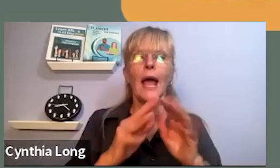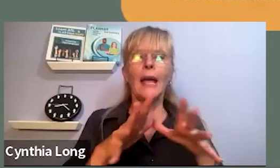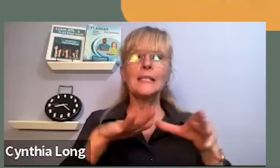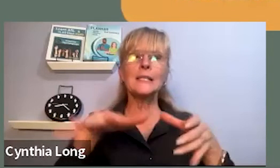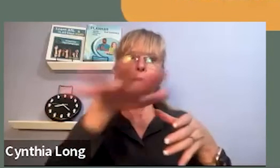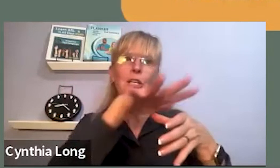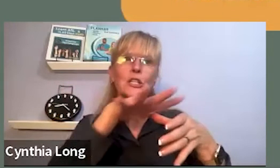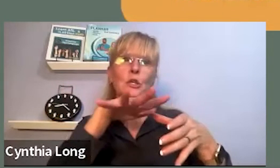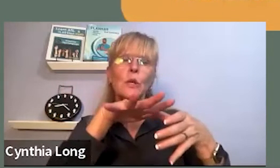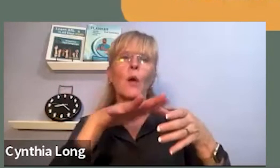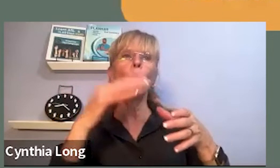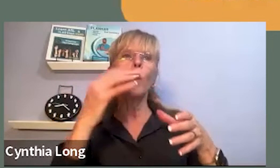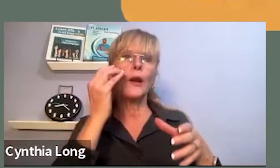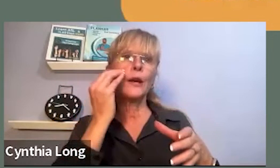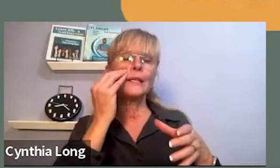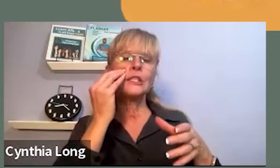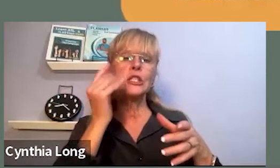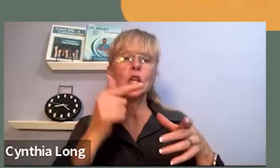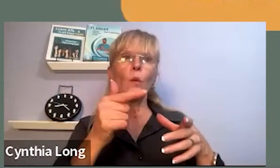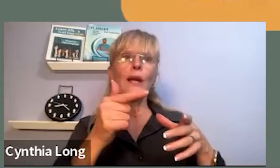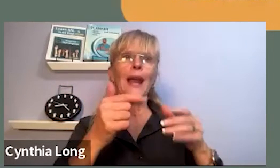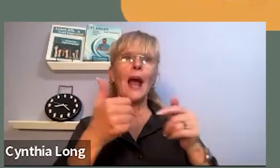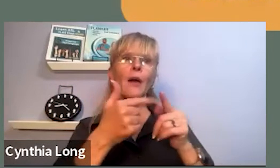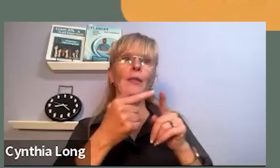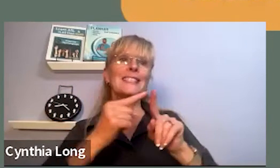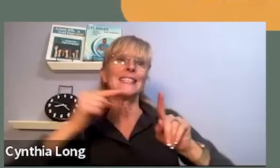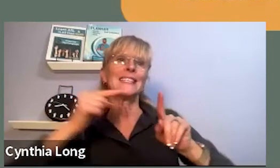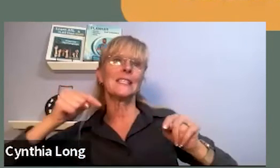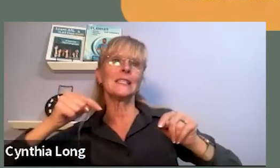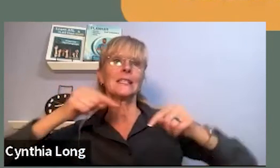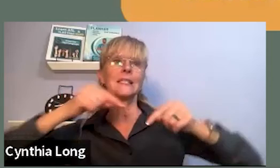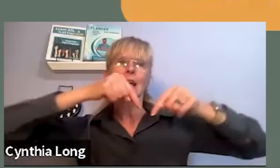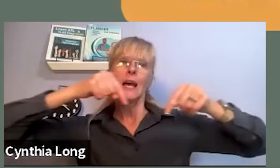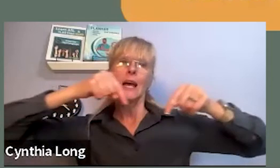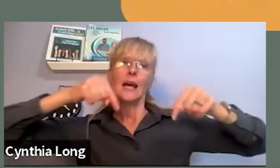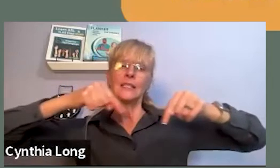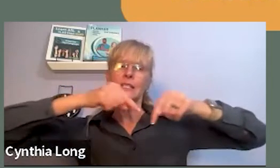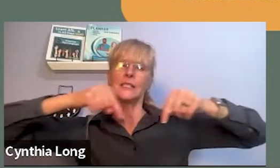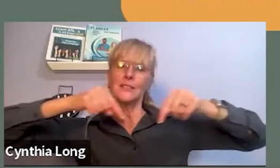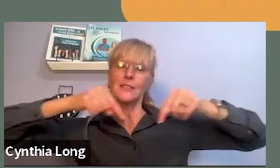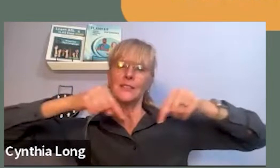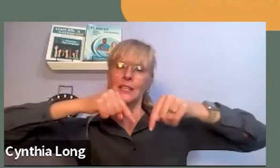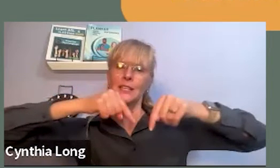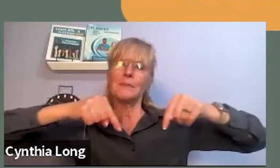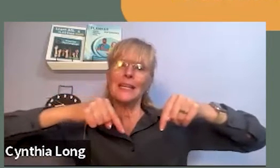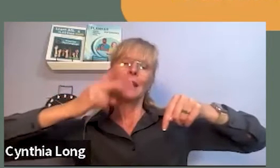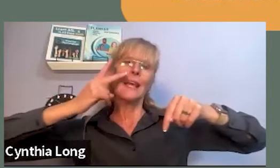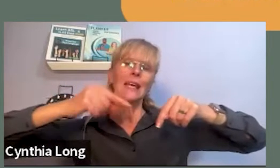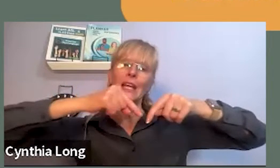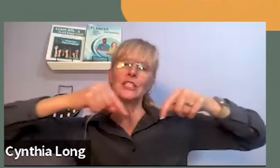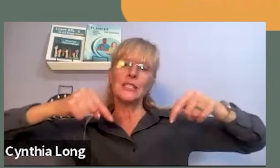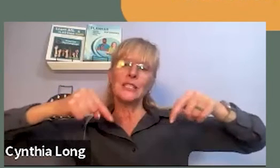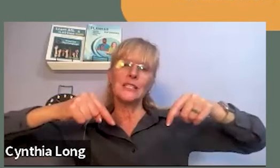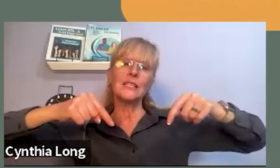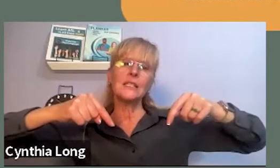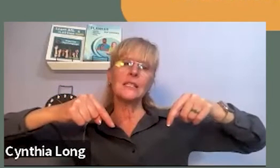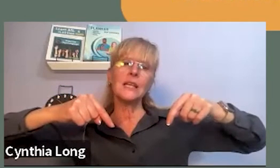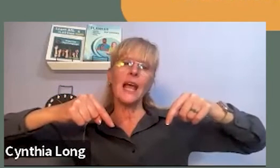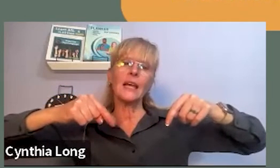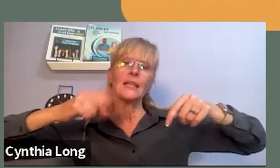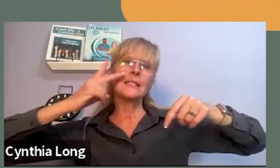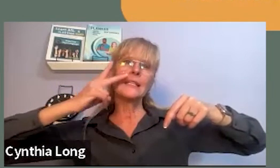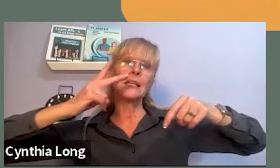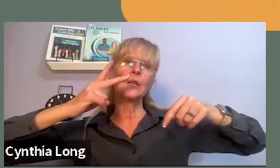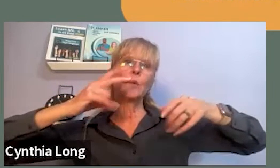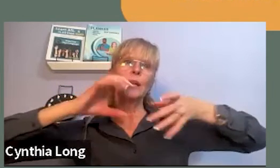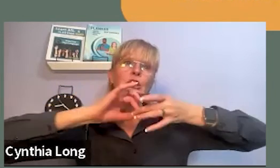more. And spatial awareness, knowing how the distance of something, they can gauge the